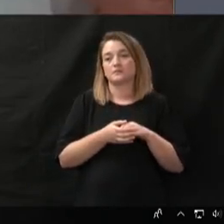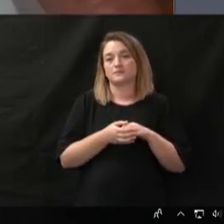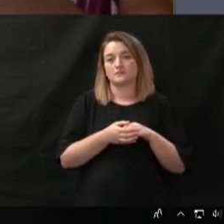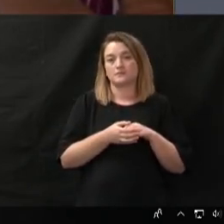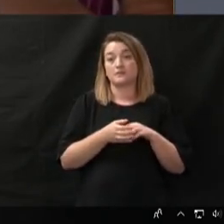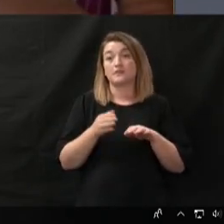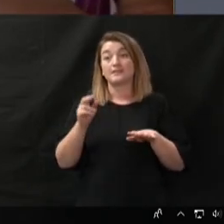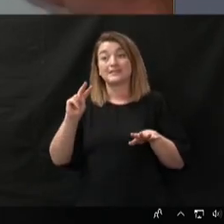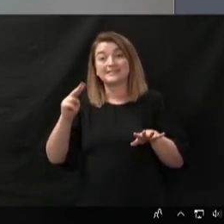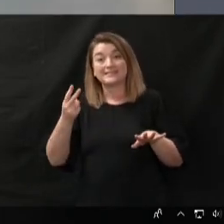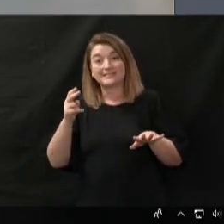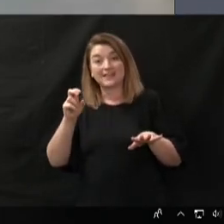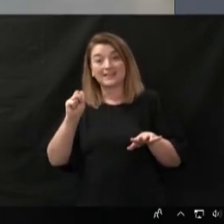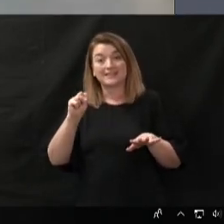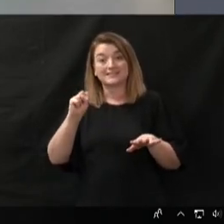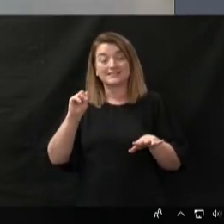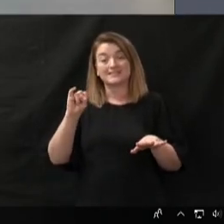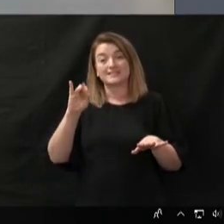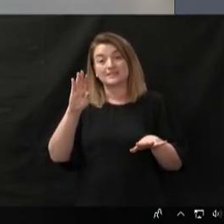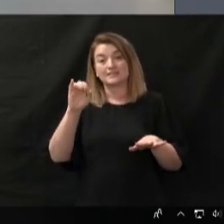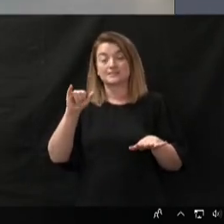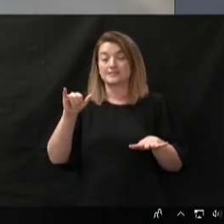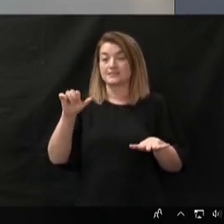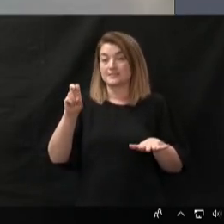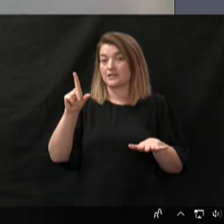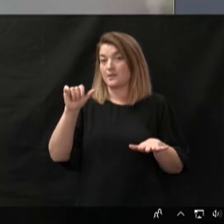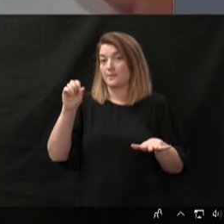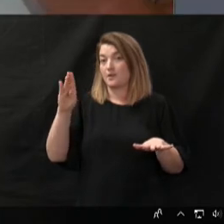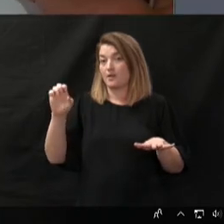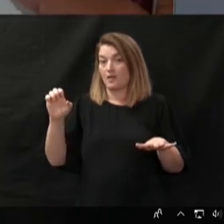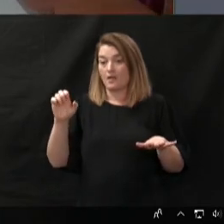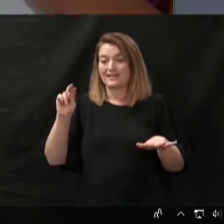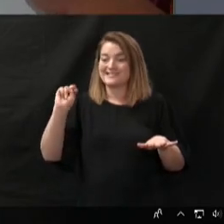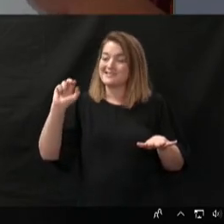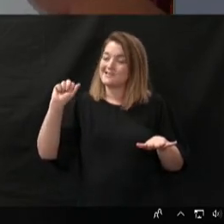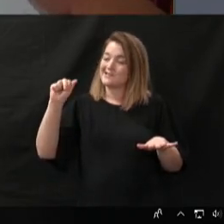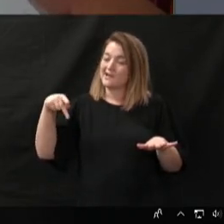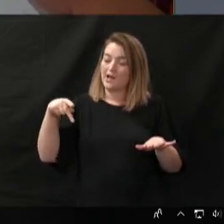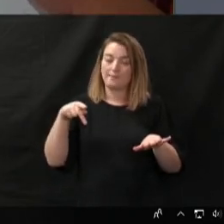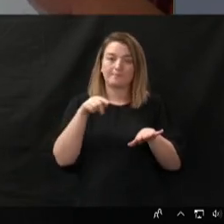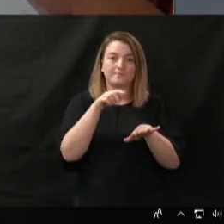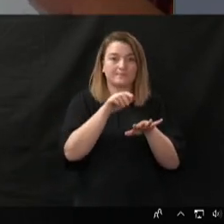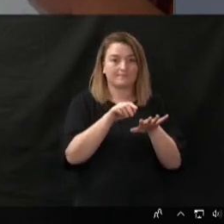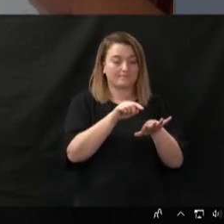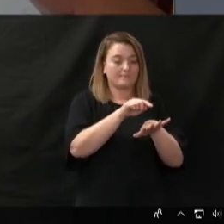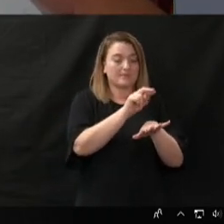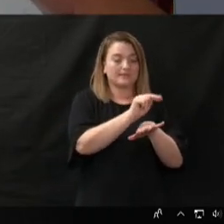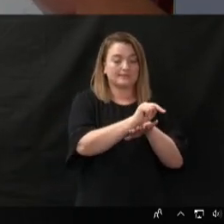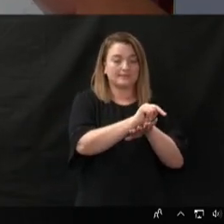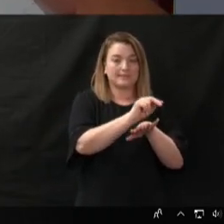Now, what's the second syllable? What is it, class? Nap. Let's fingerspell nap.